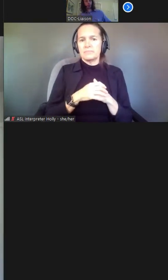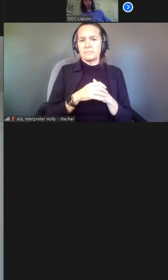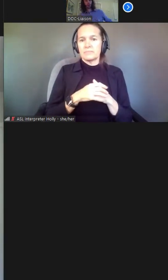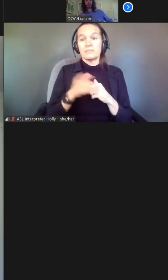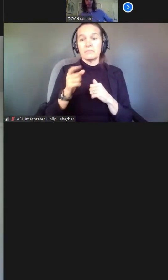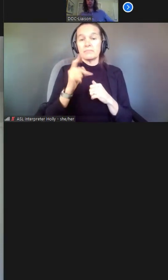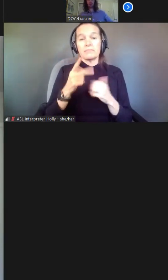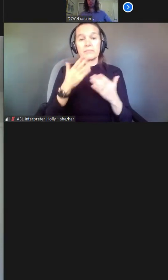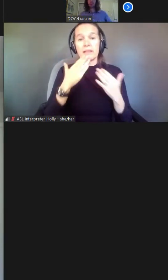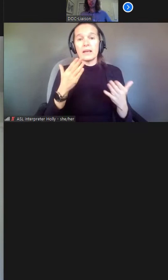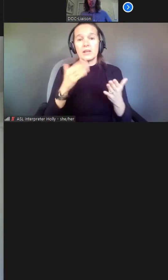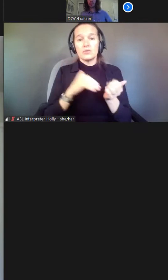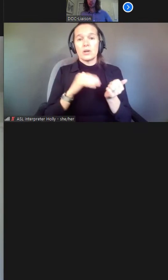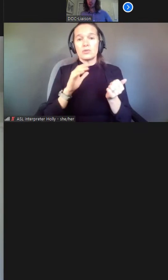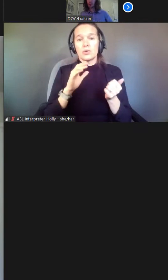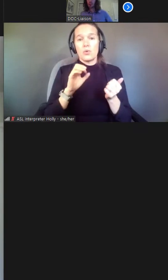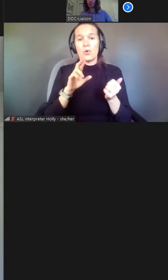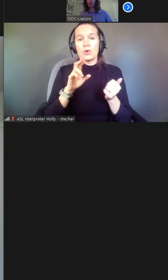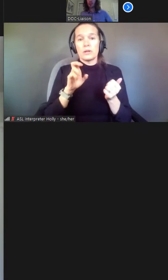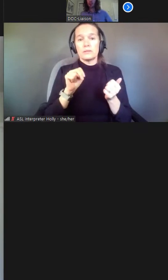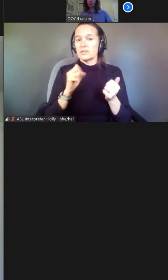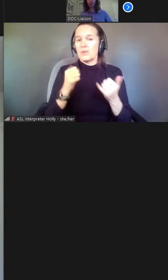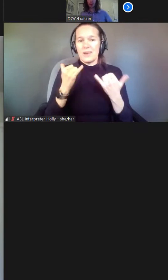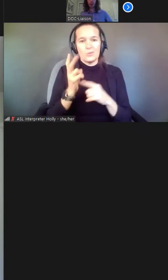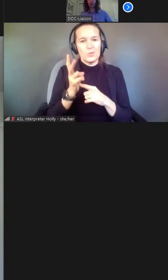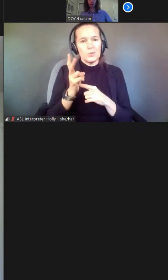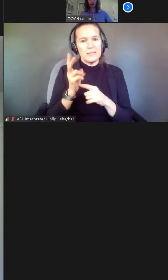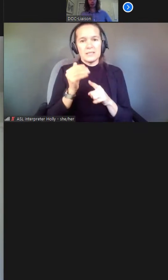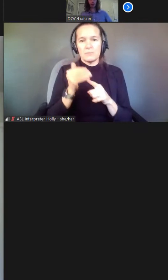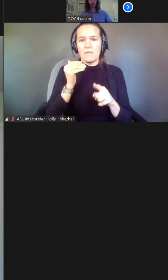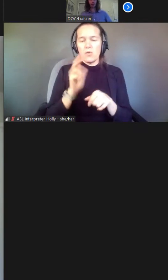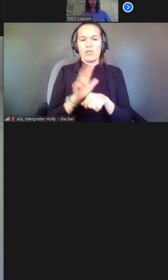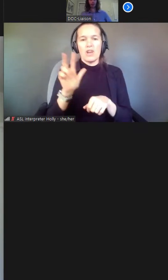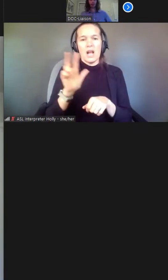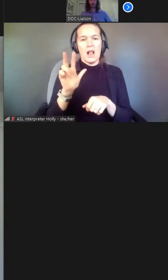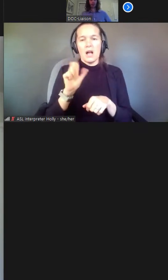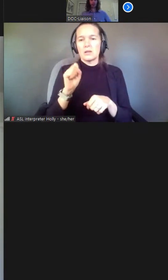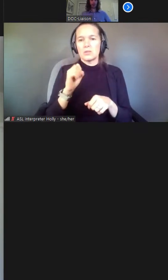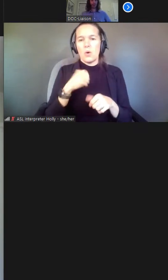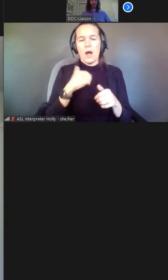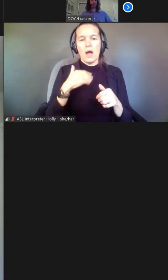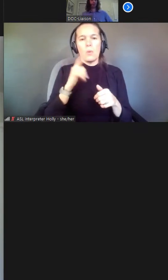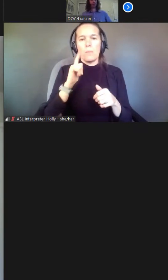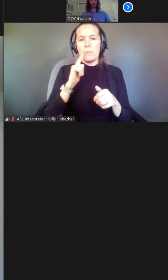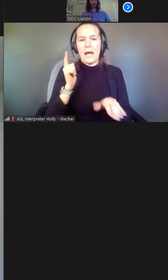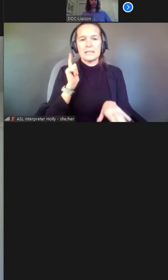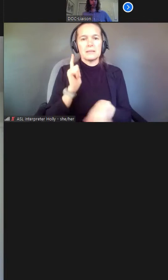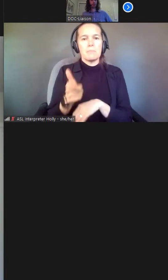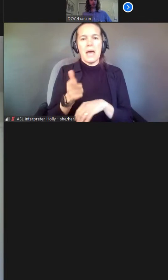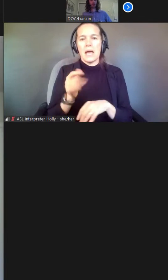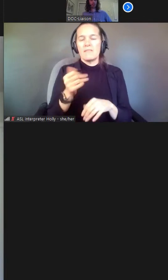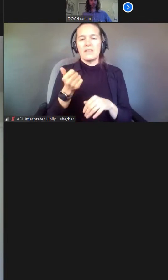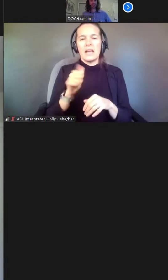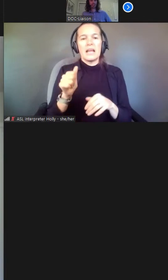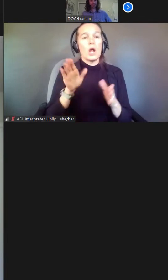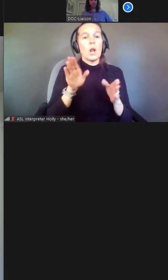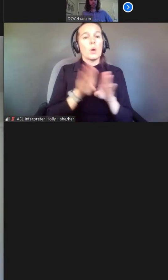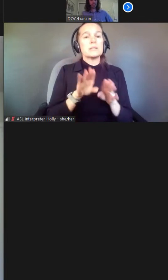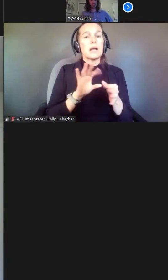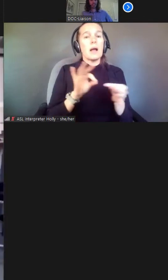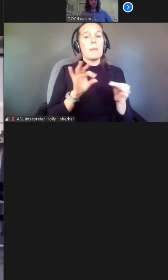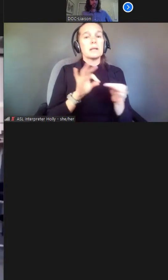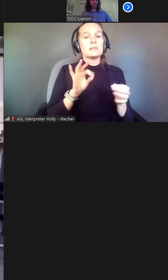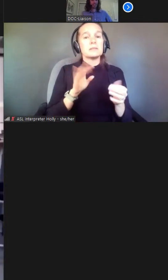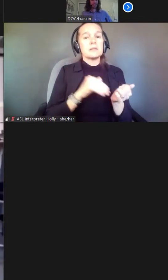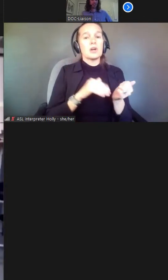Okay, thank you, Dr. Coren. And we're just 2 minutes to 3 o'clock, so I will pass it right back to you if you have any closing comments.